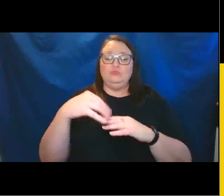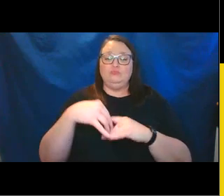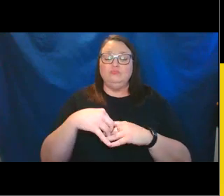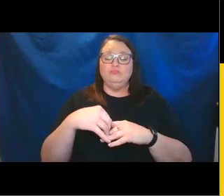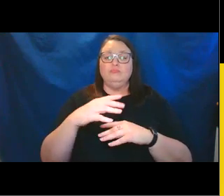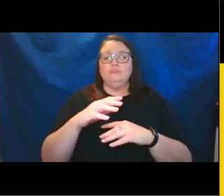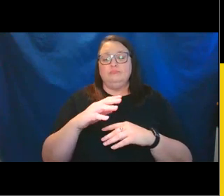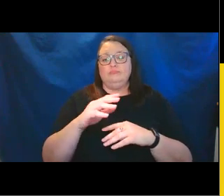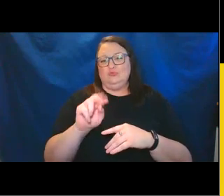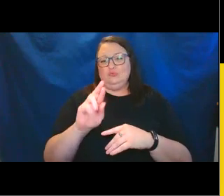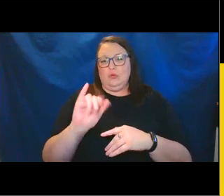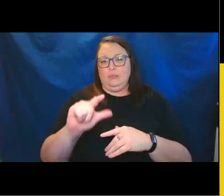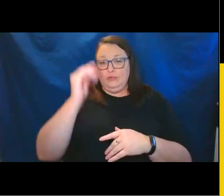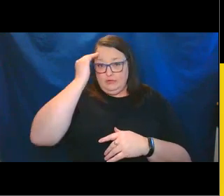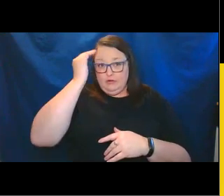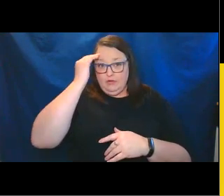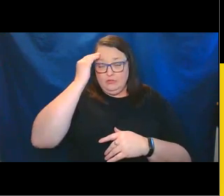resilience strategies.